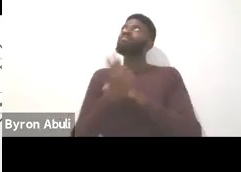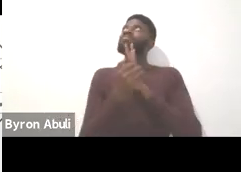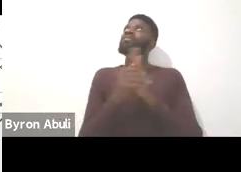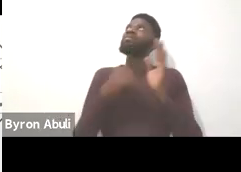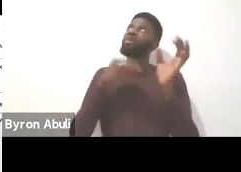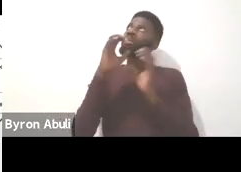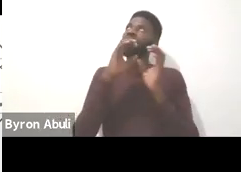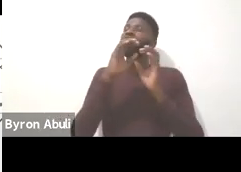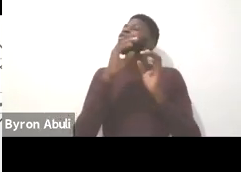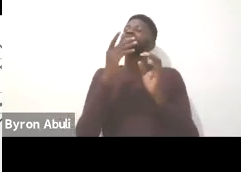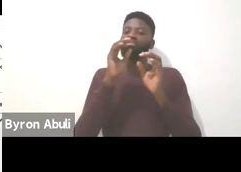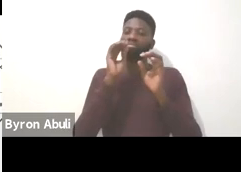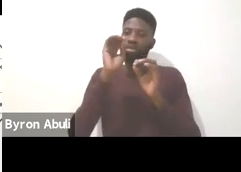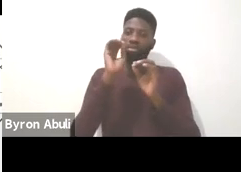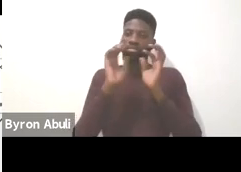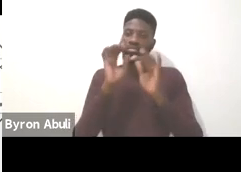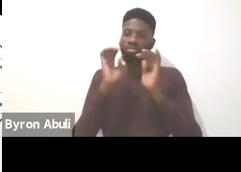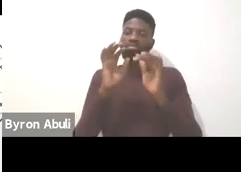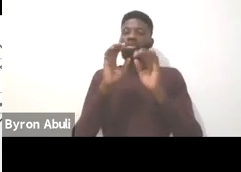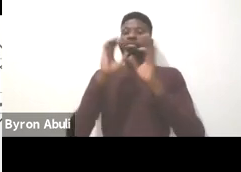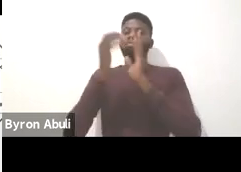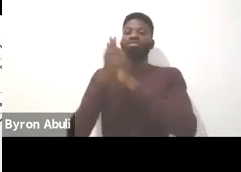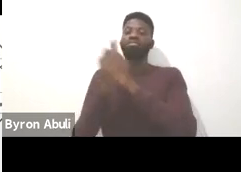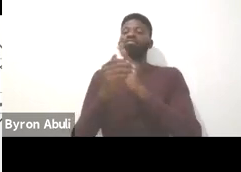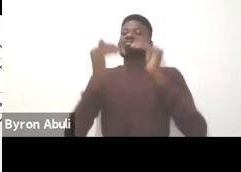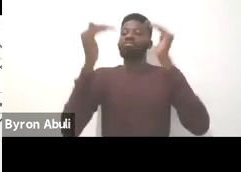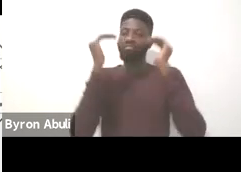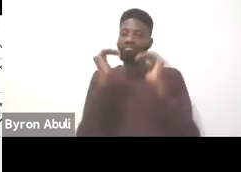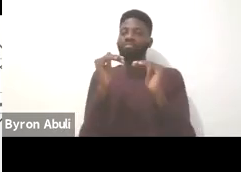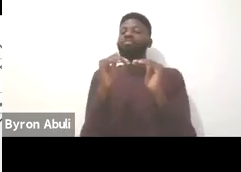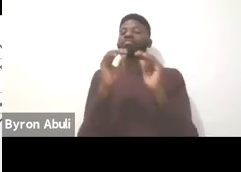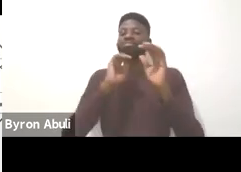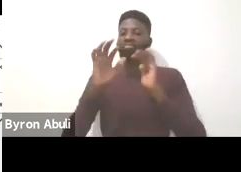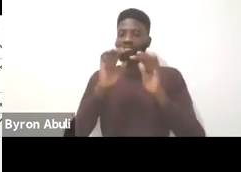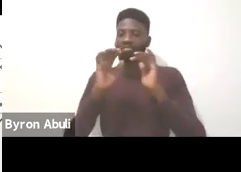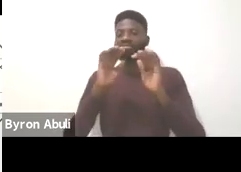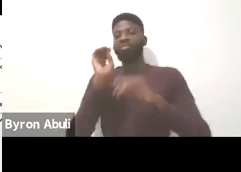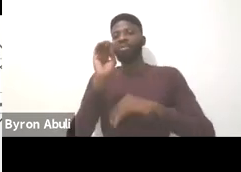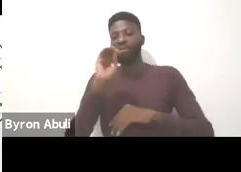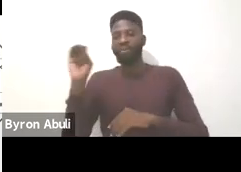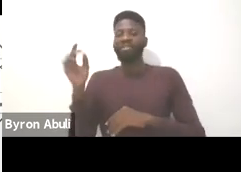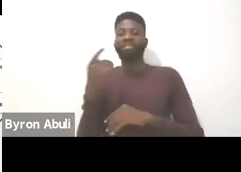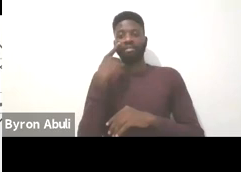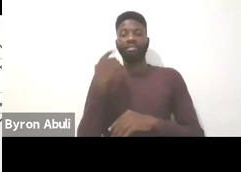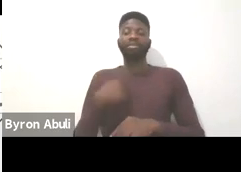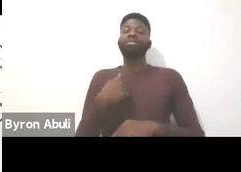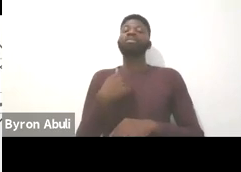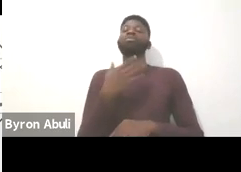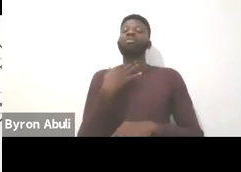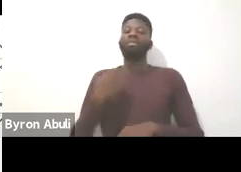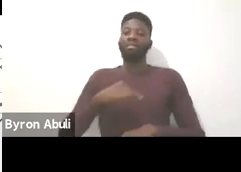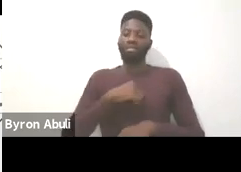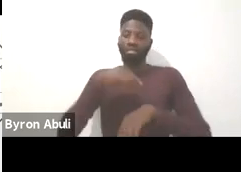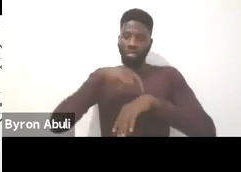communication skills. Anaandika communication skills. Kama ni nini, anaandika. So I want us to take time to do your